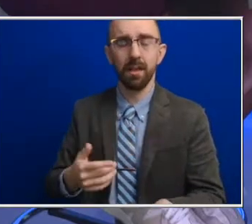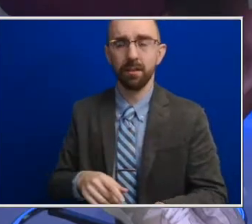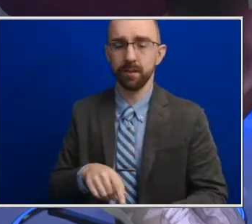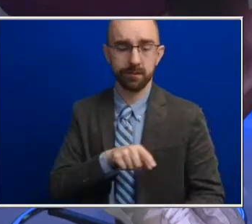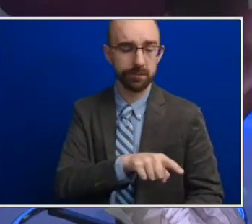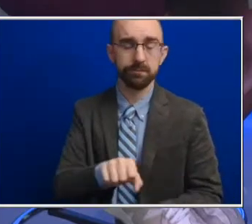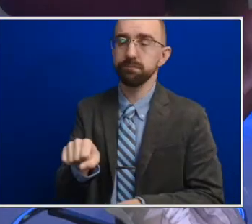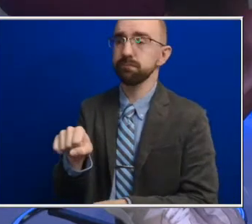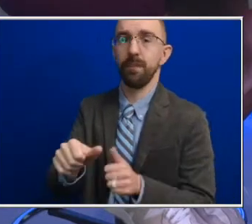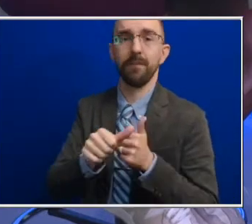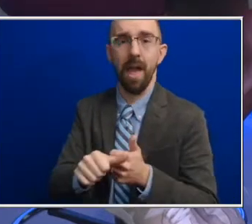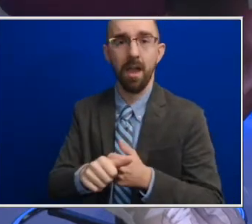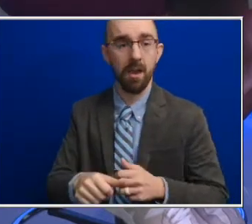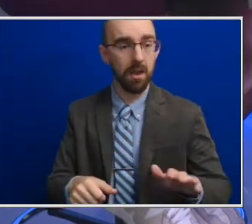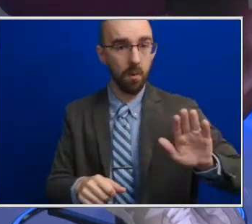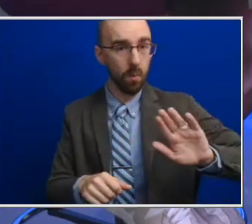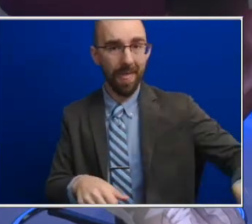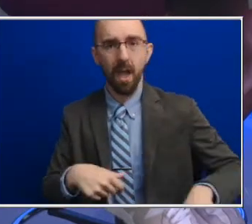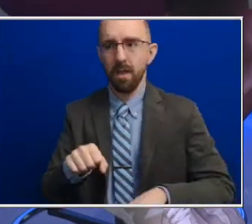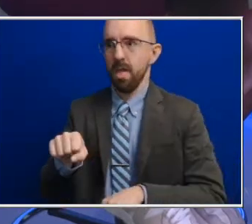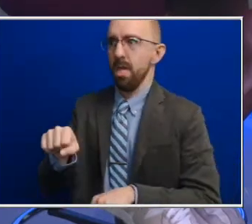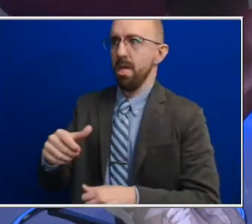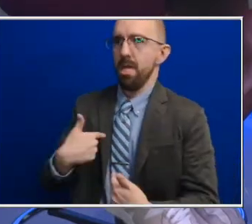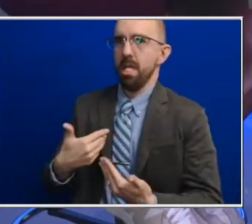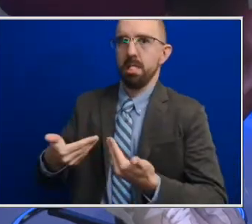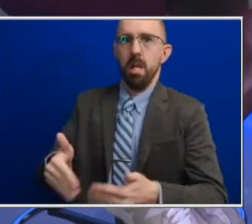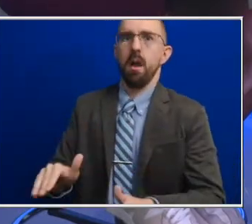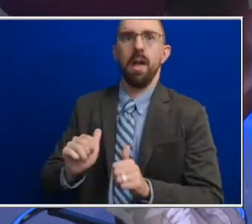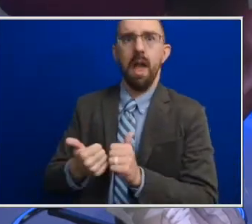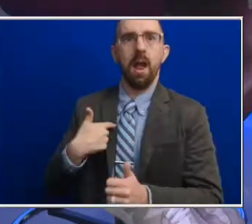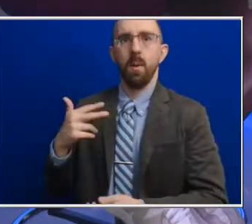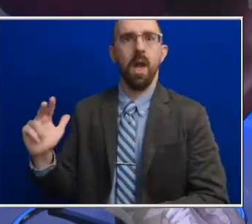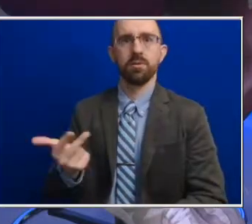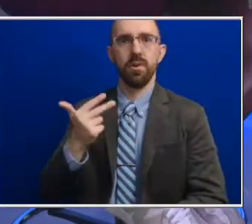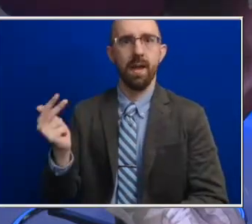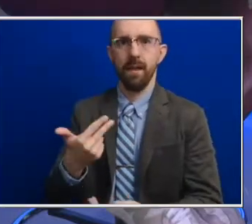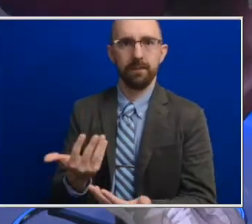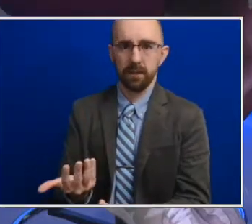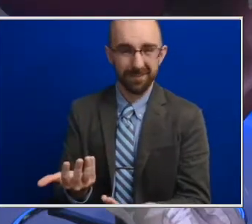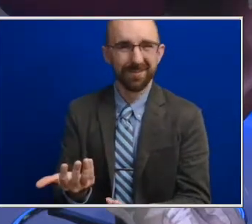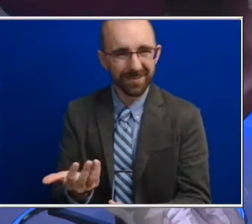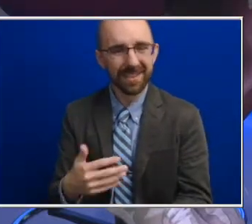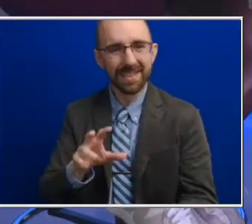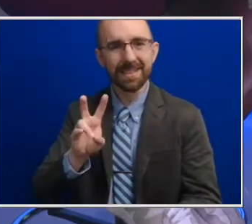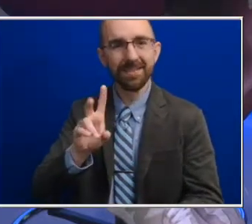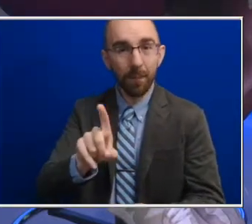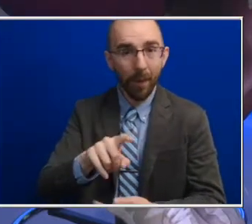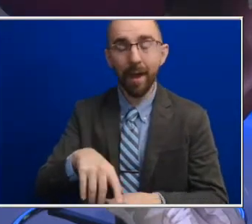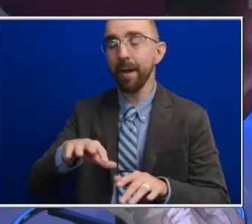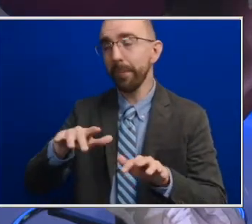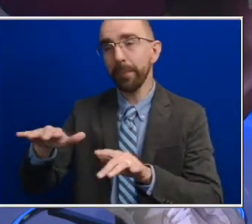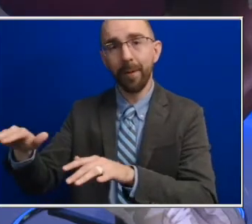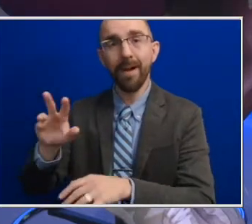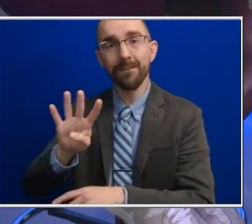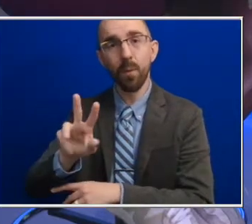figure out how to drive around Kansas City. You just knew north. Which way to go, and 435, 71, you do this and that. Now you hit a button.